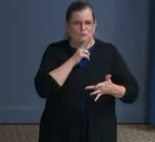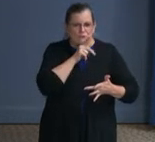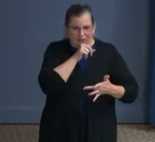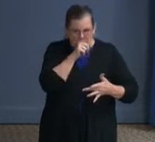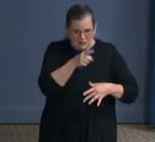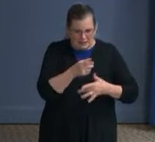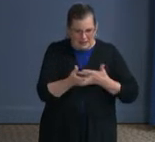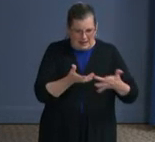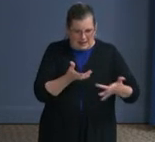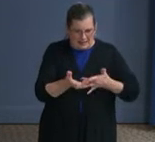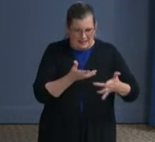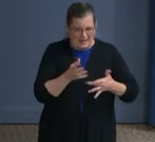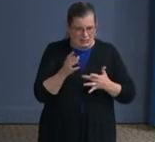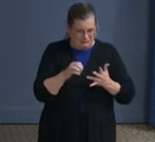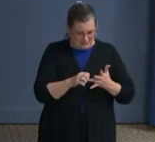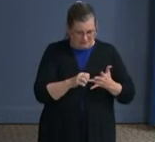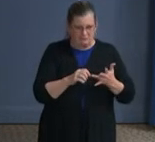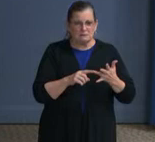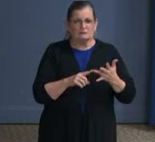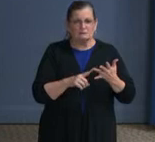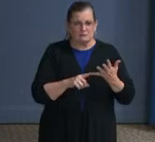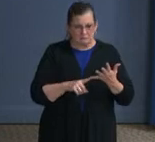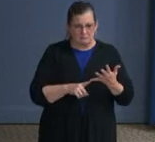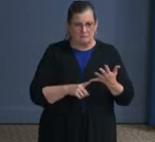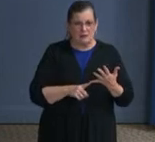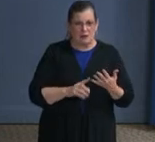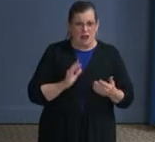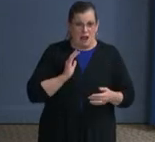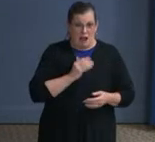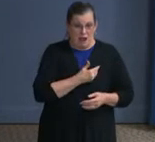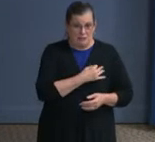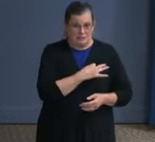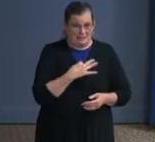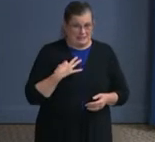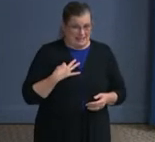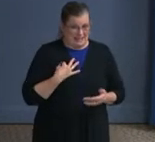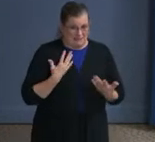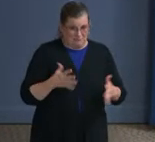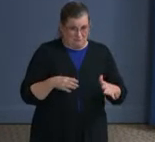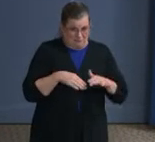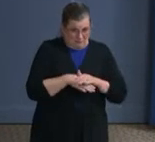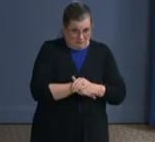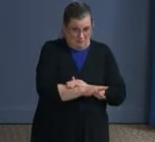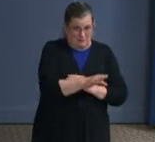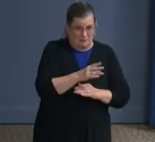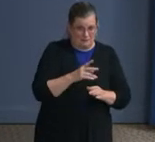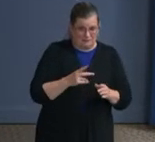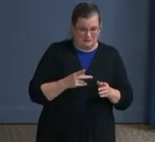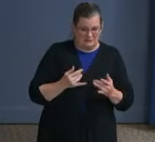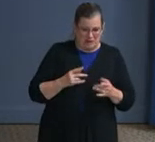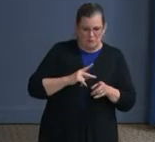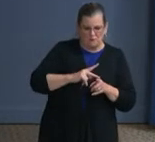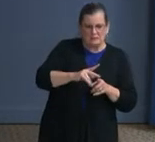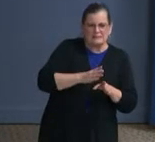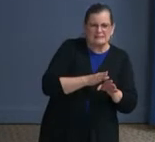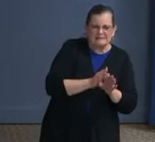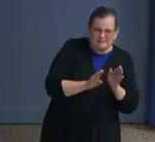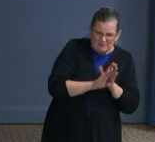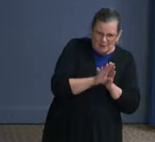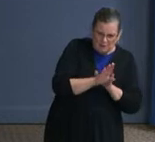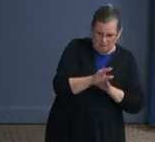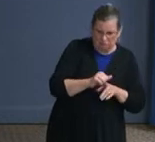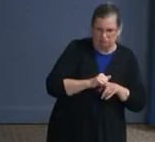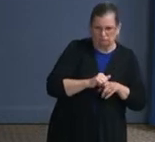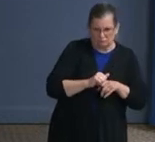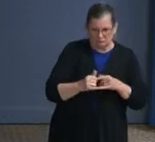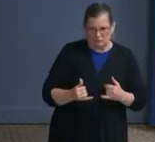professional development today, tomorrow, and we will welcome students back at 29 of our schools. In